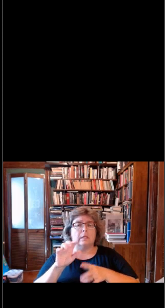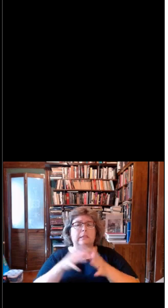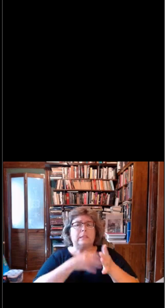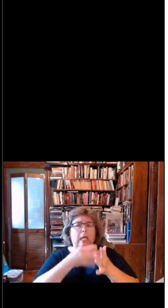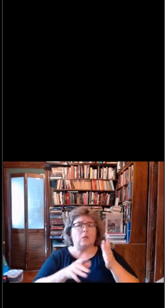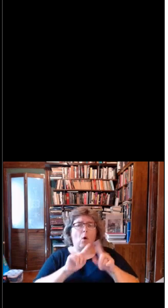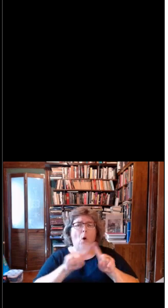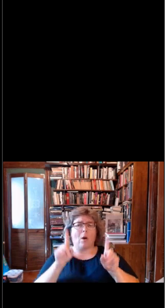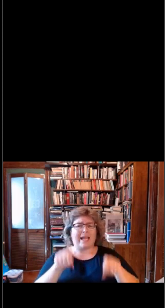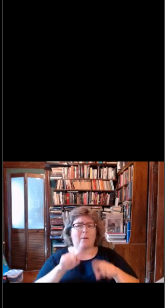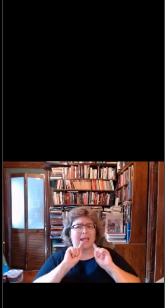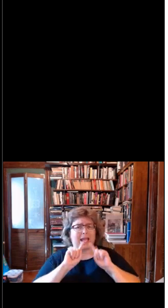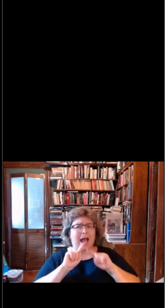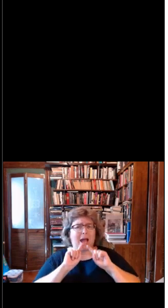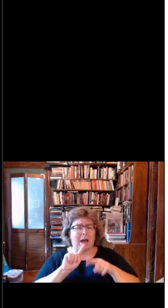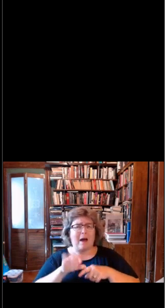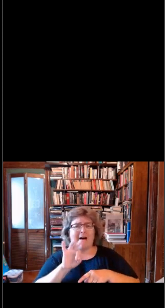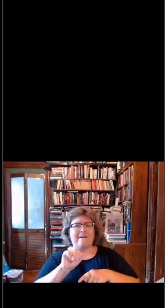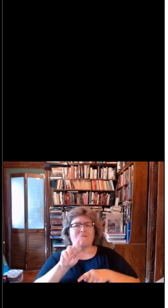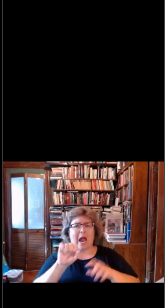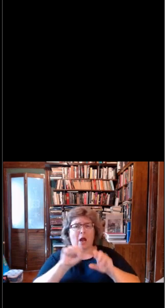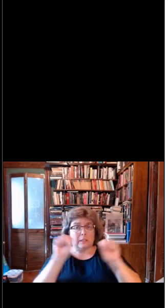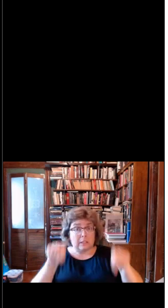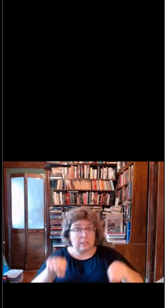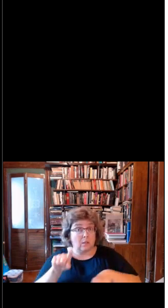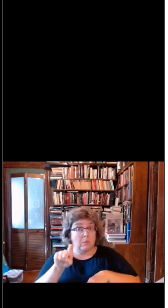we comment about the fare system and other things?